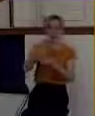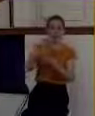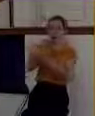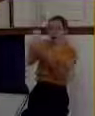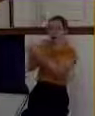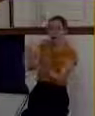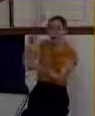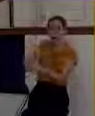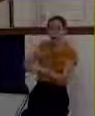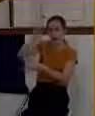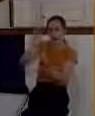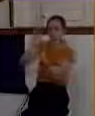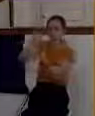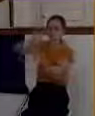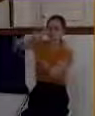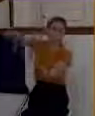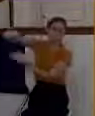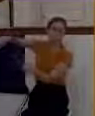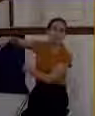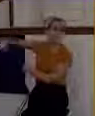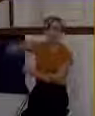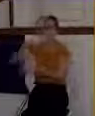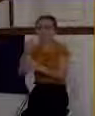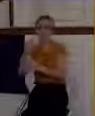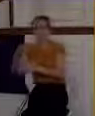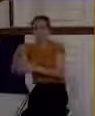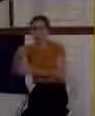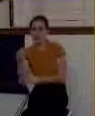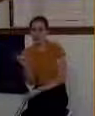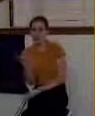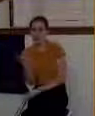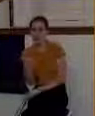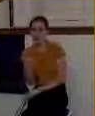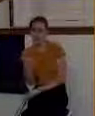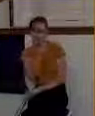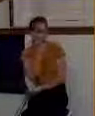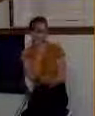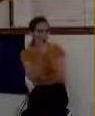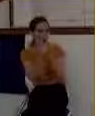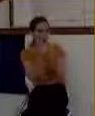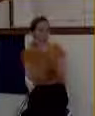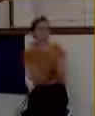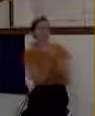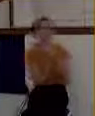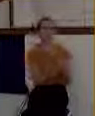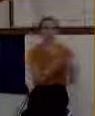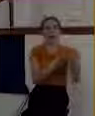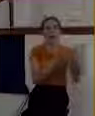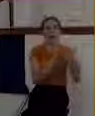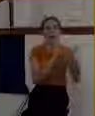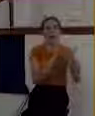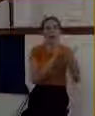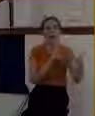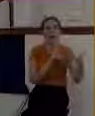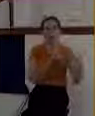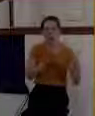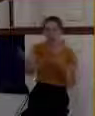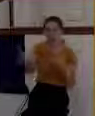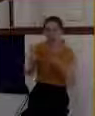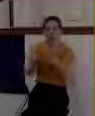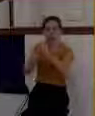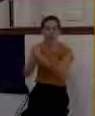if Judah too, following Israel's lead, compromises its worship, as history shows it will do, then both are